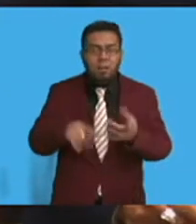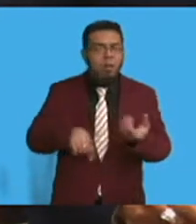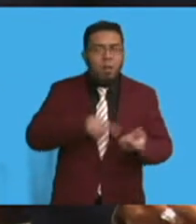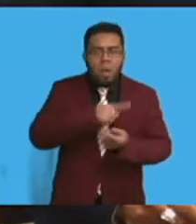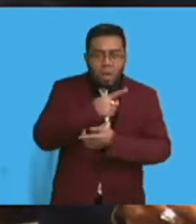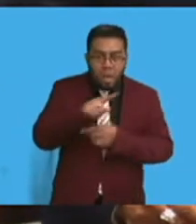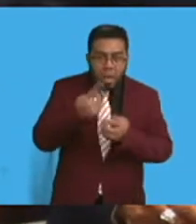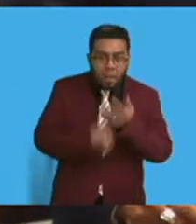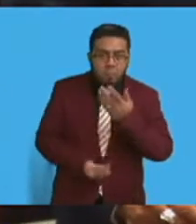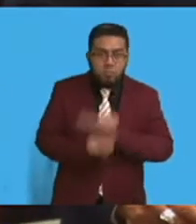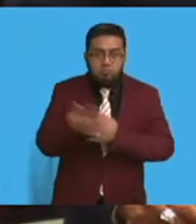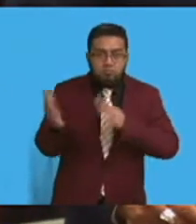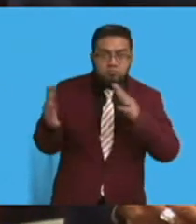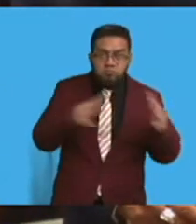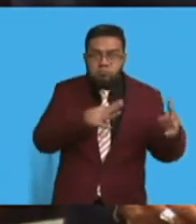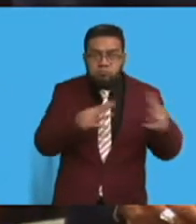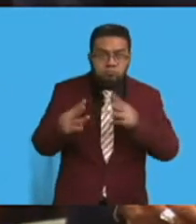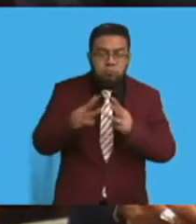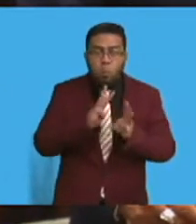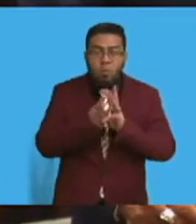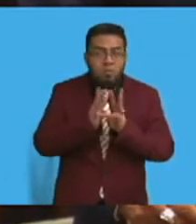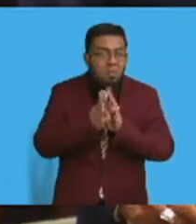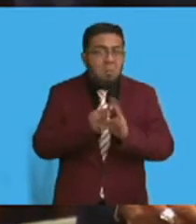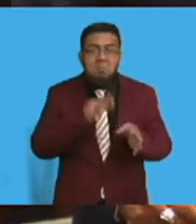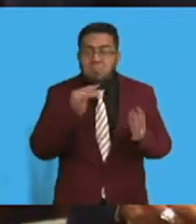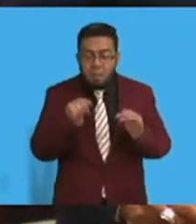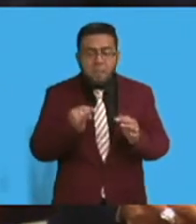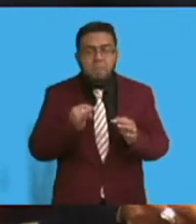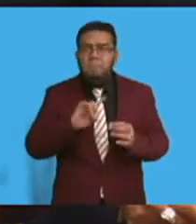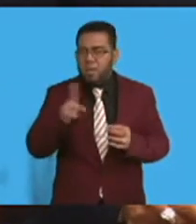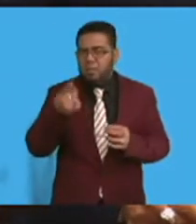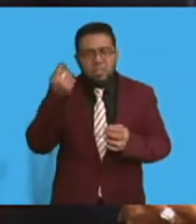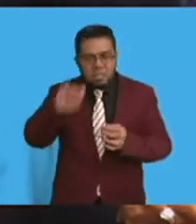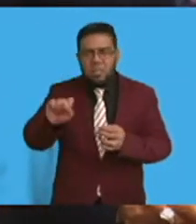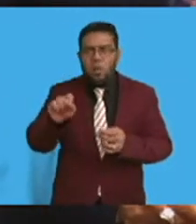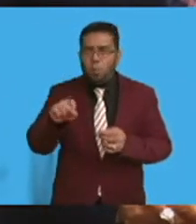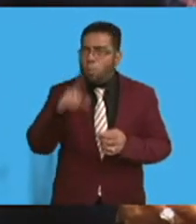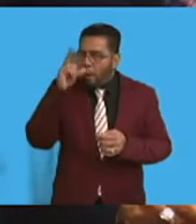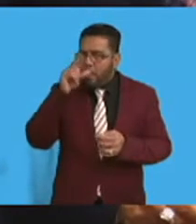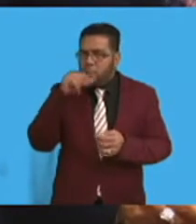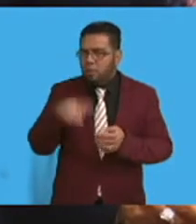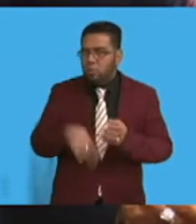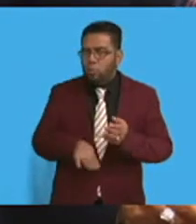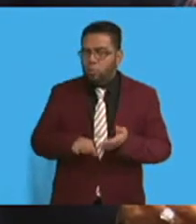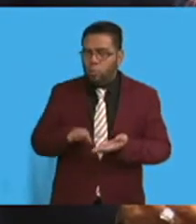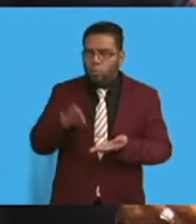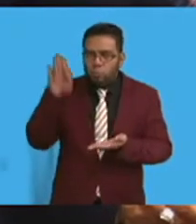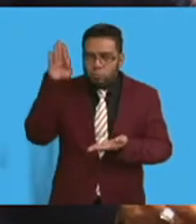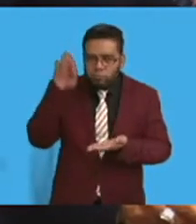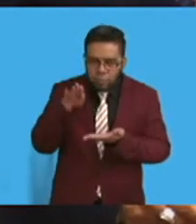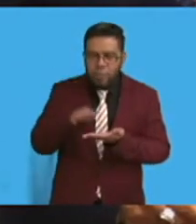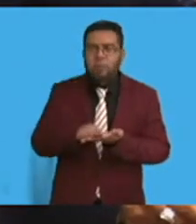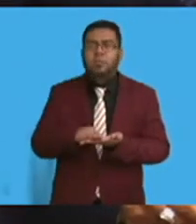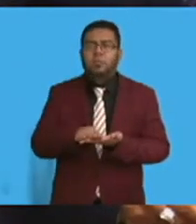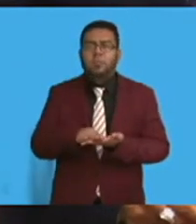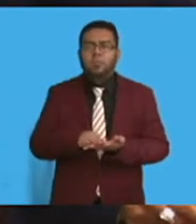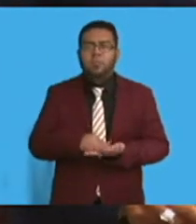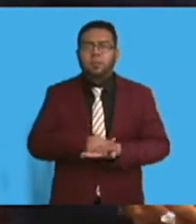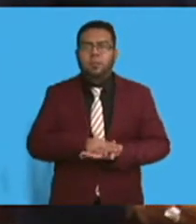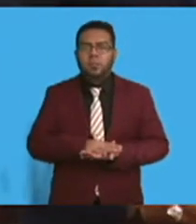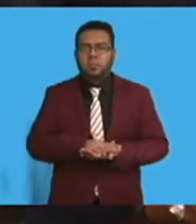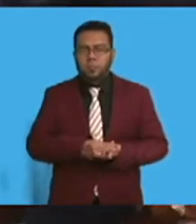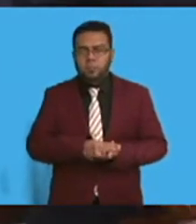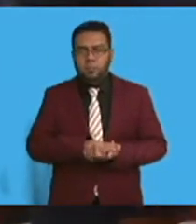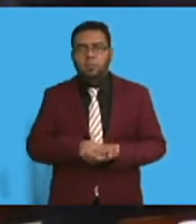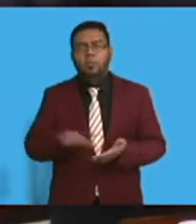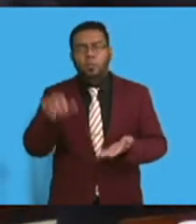and generously helping Fijians get back on their feet after the storms, and despite pouring resources into adapting our nation to climate impacts. We kept